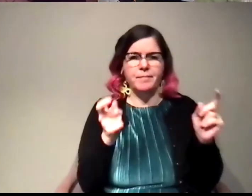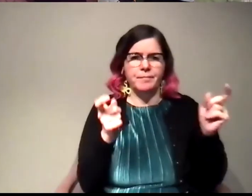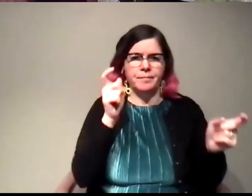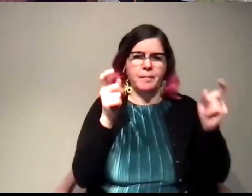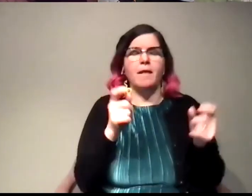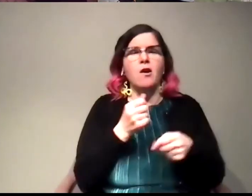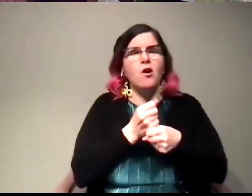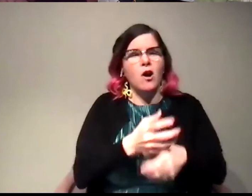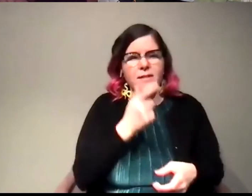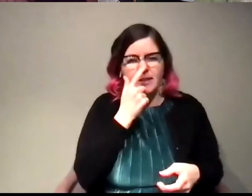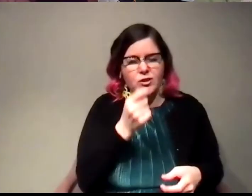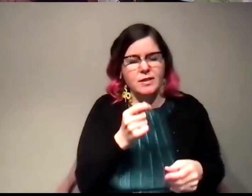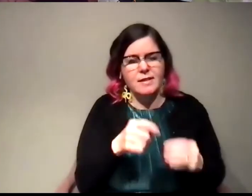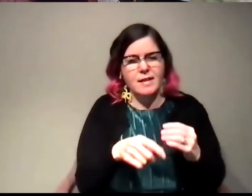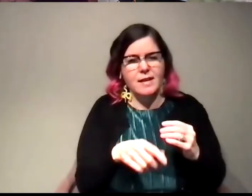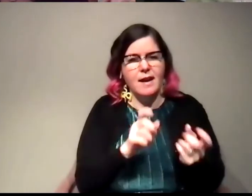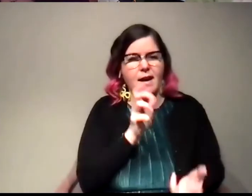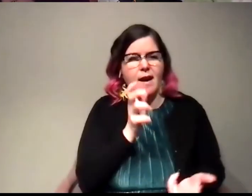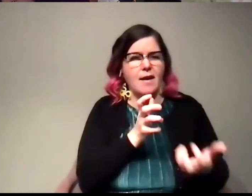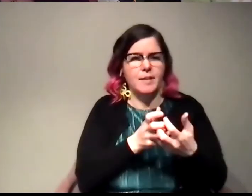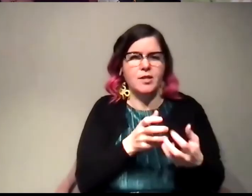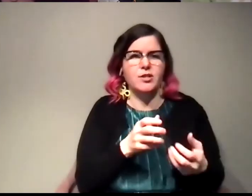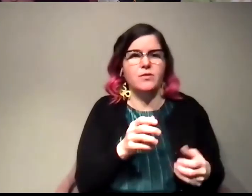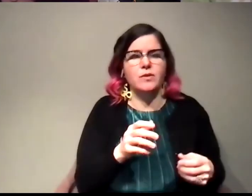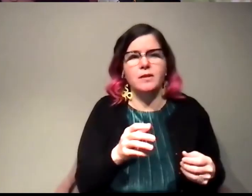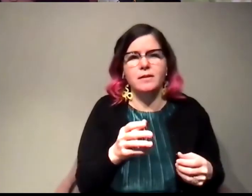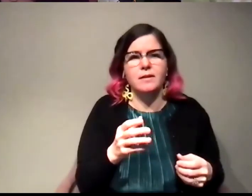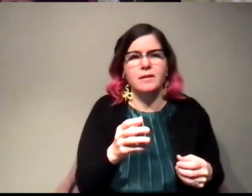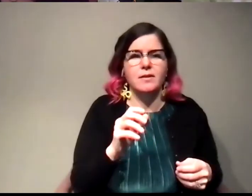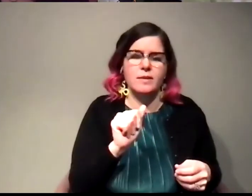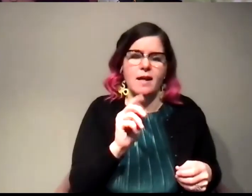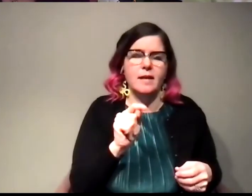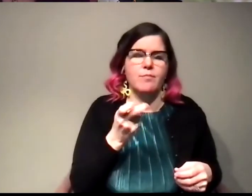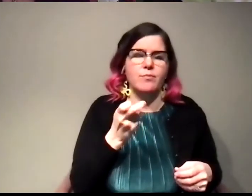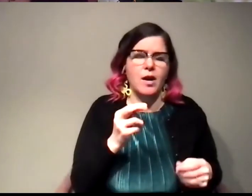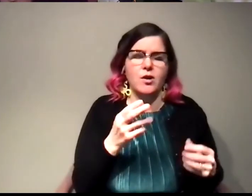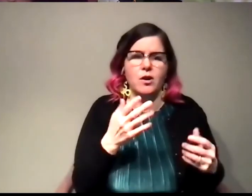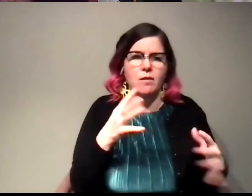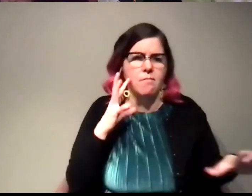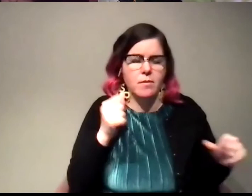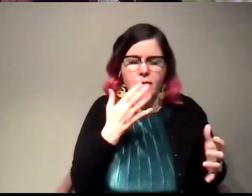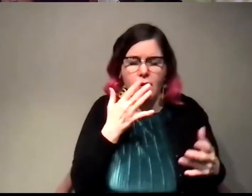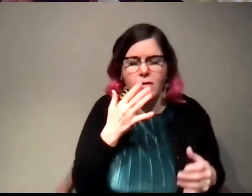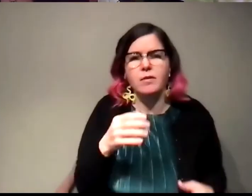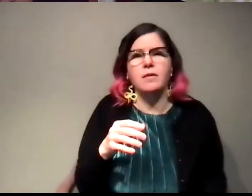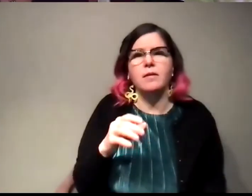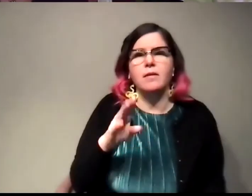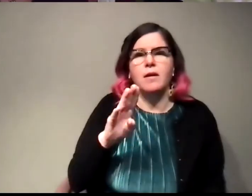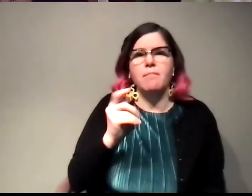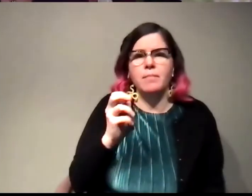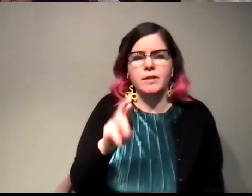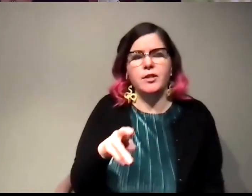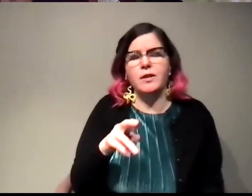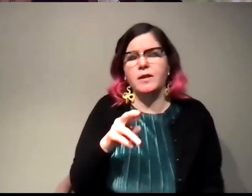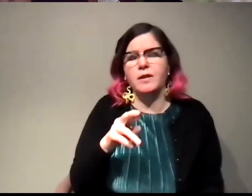the interesting adaptations we see. So these really dazzling anti-predator defenses, you know, bombardier beetles that shoot acid out of their butts, stuff